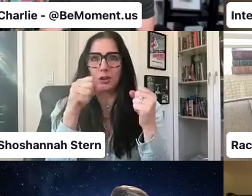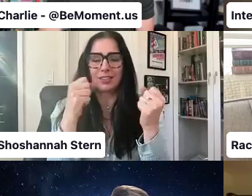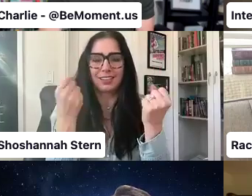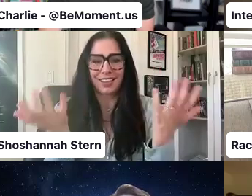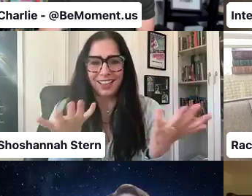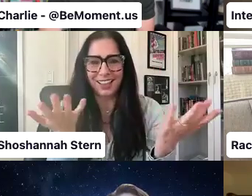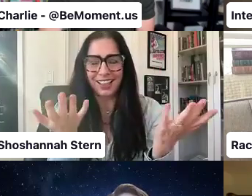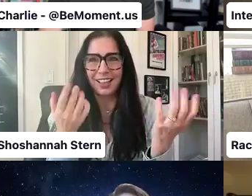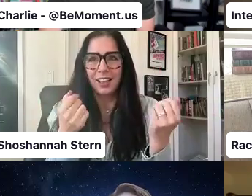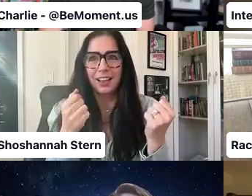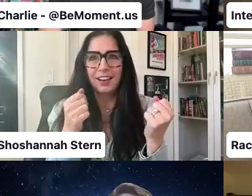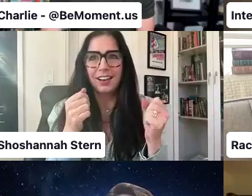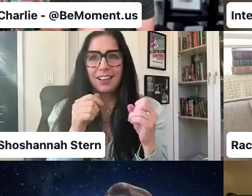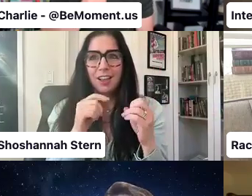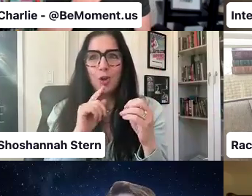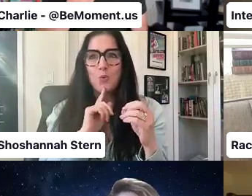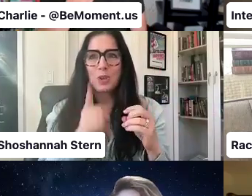thought. Like you could,